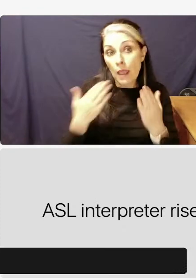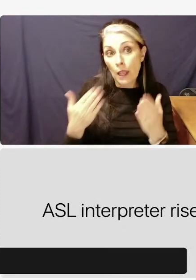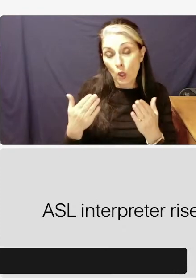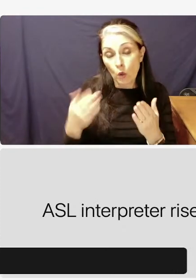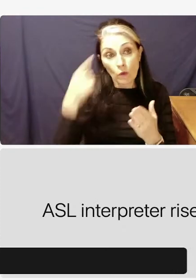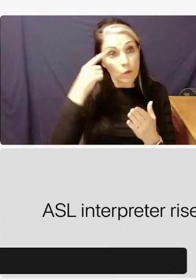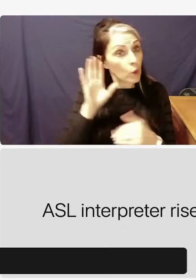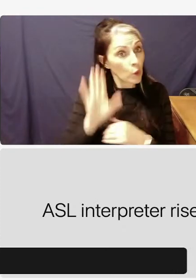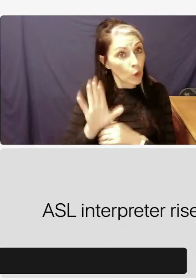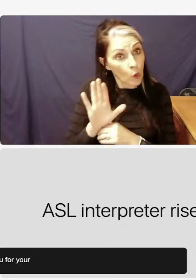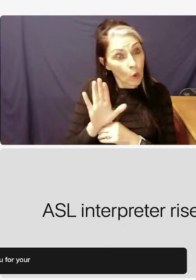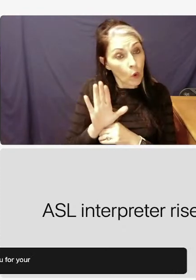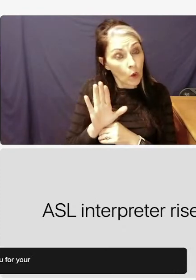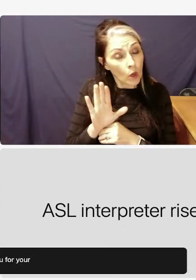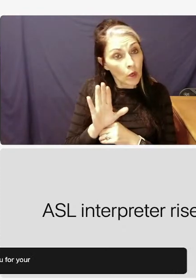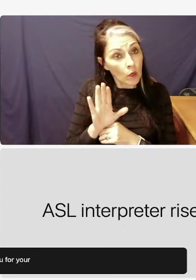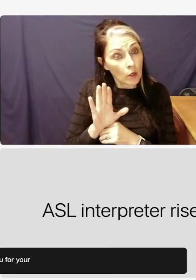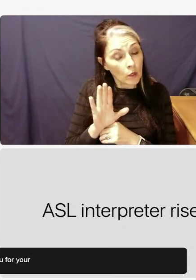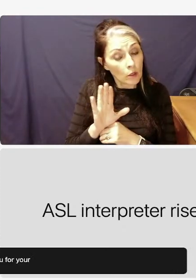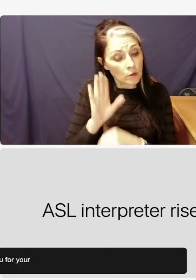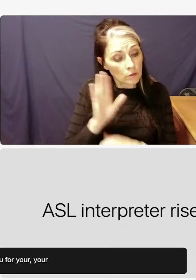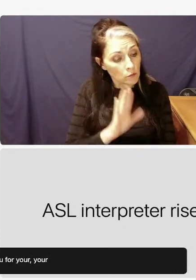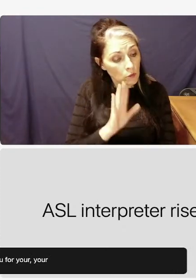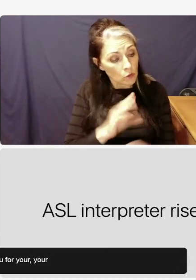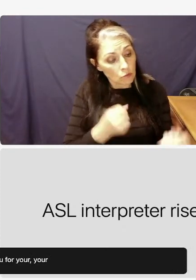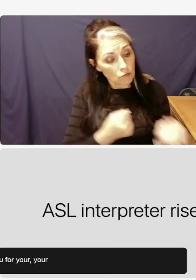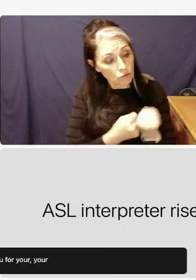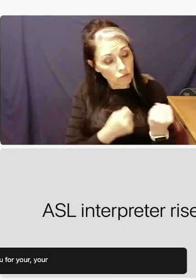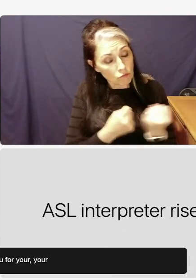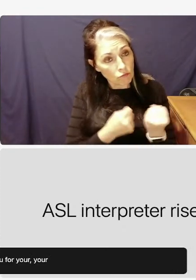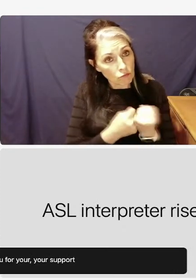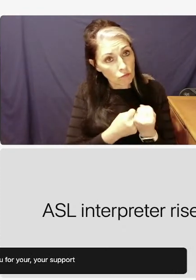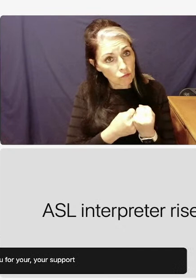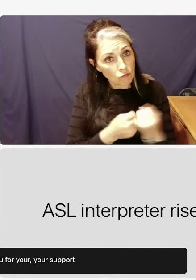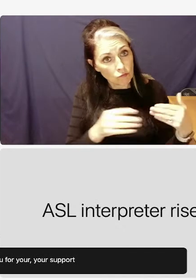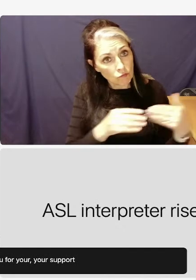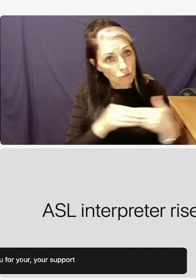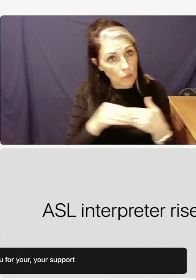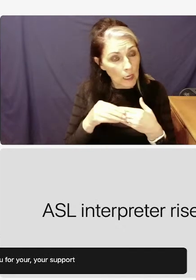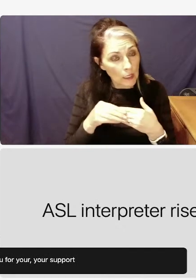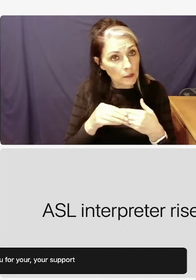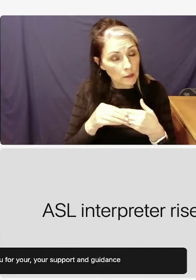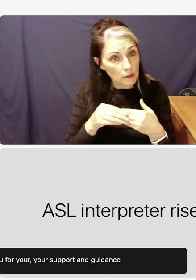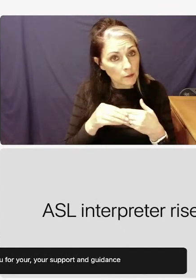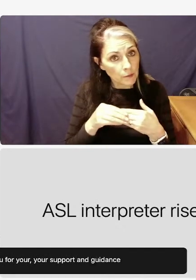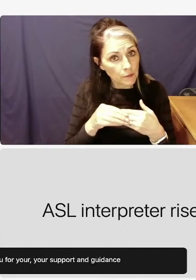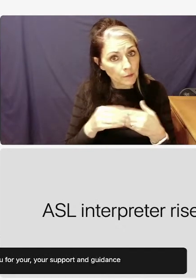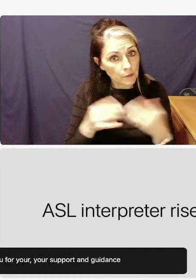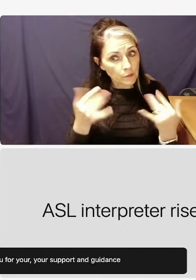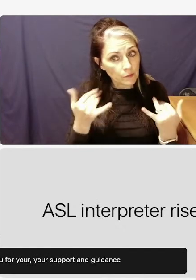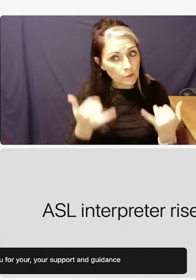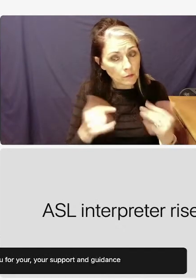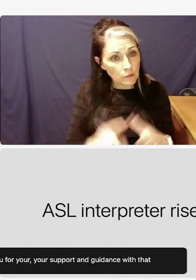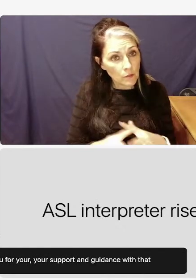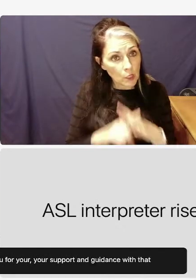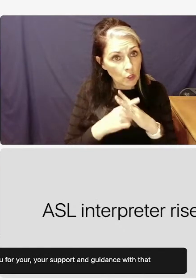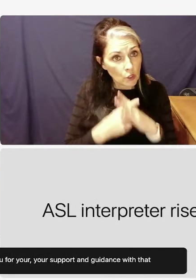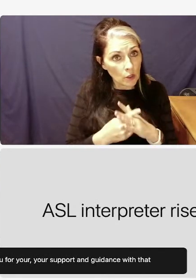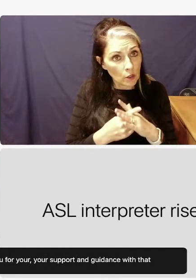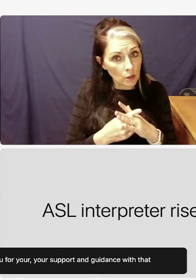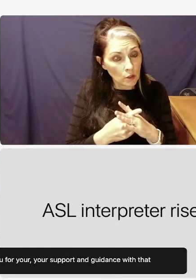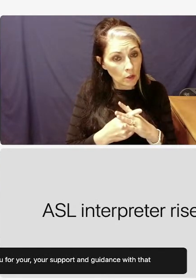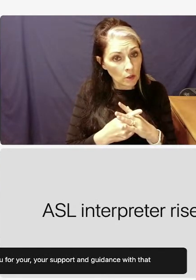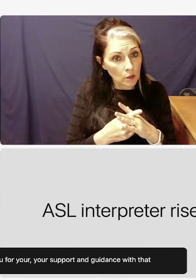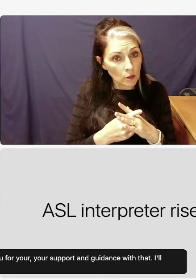for your your uh support and guidance with that uh i'll start off with uh stuff the